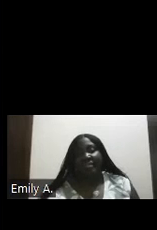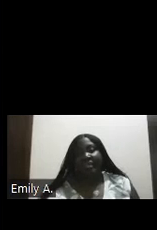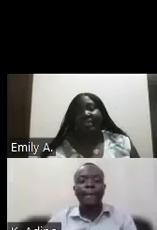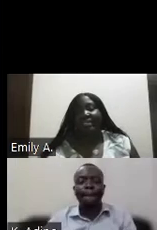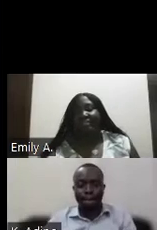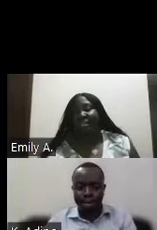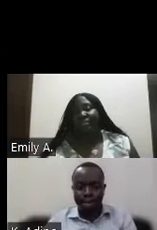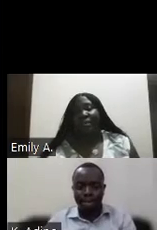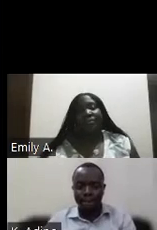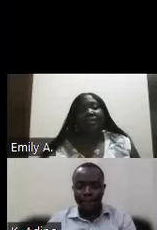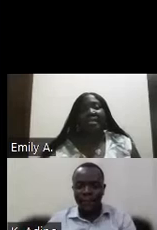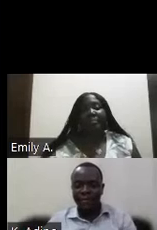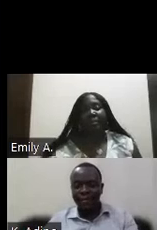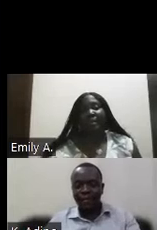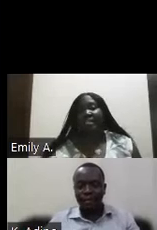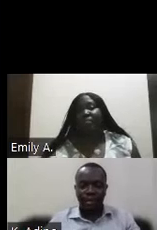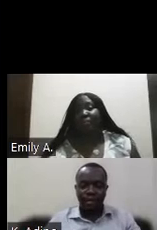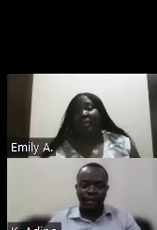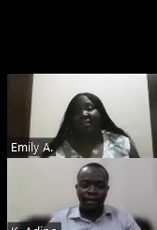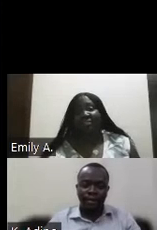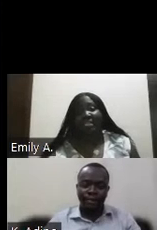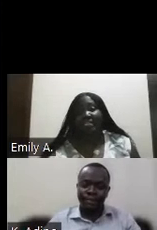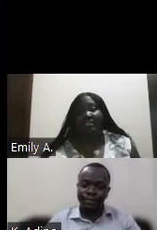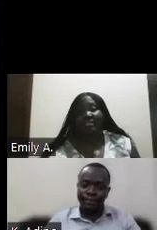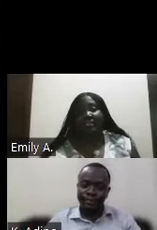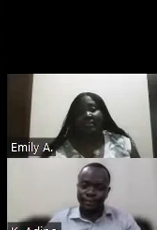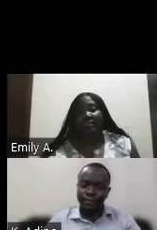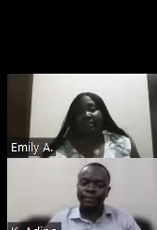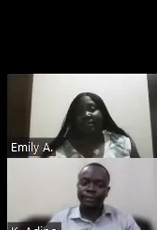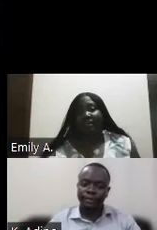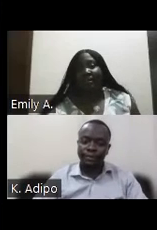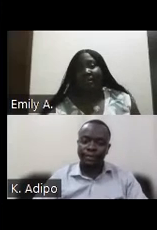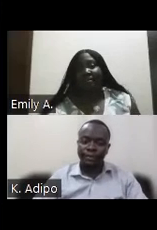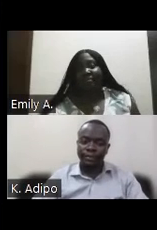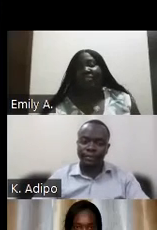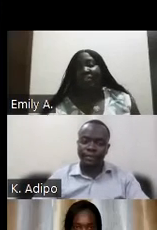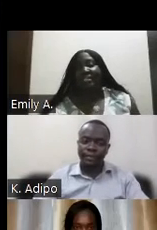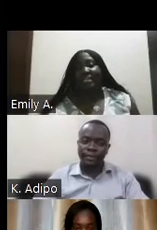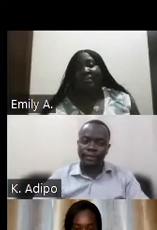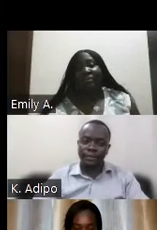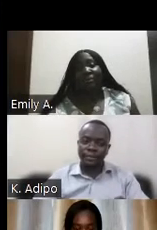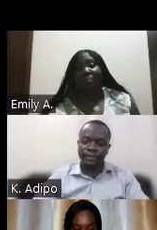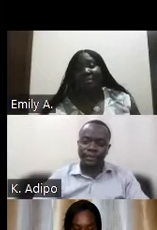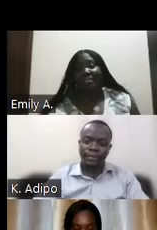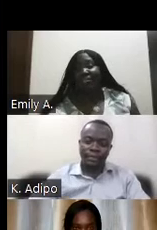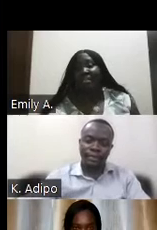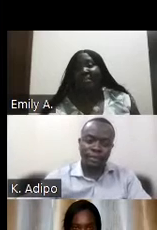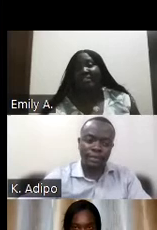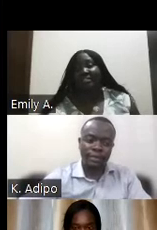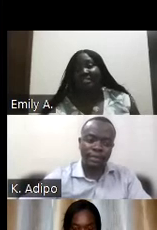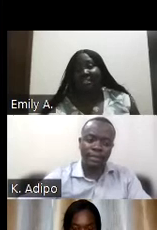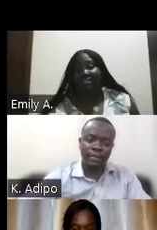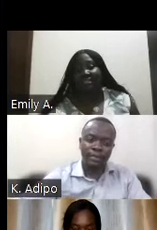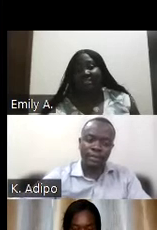office. At the same time, we are also the employee wellness program navigators. Not forgetting that we're also compensation